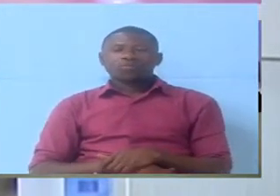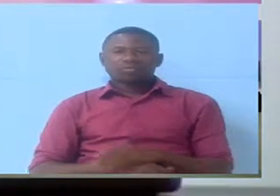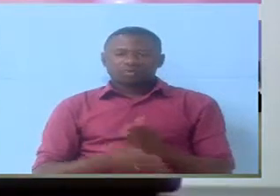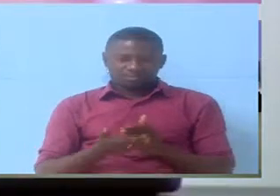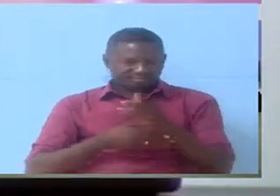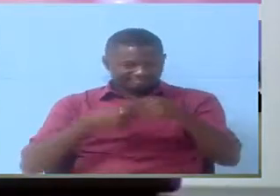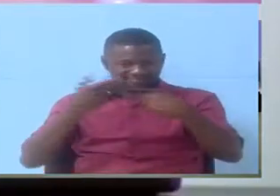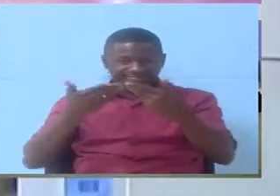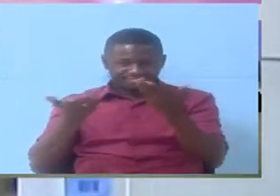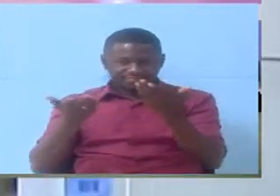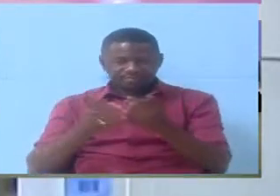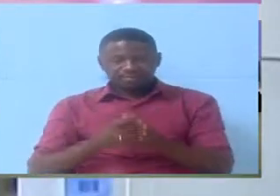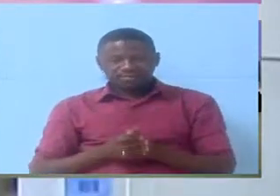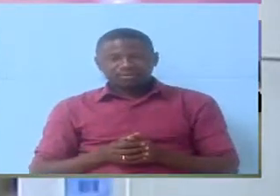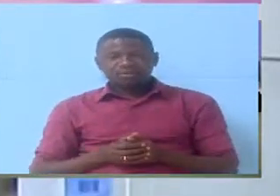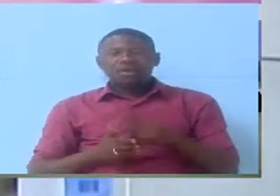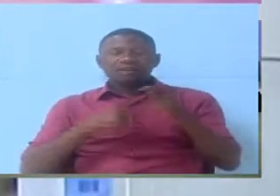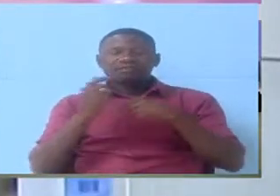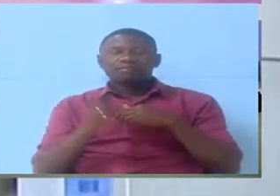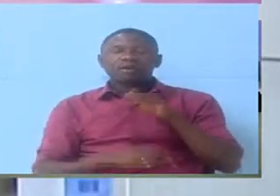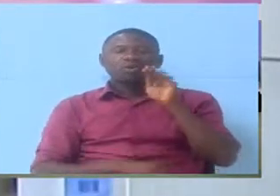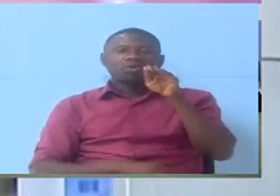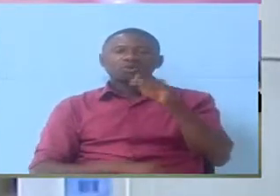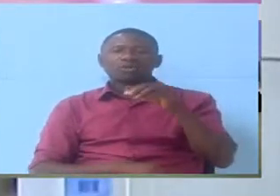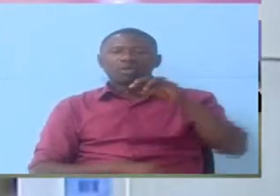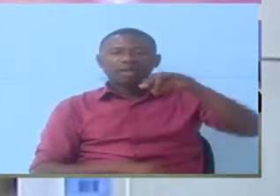Proceed. So I called the MTO.